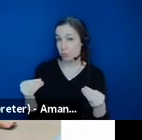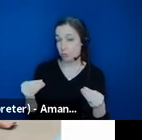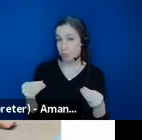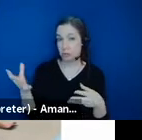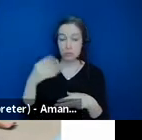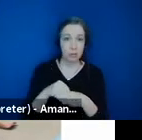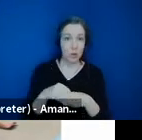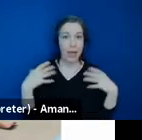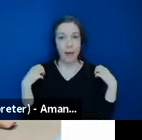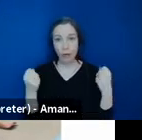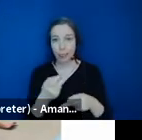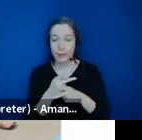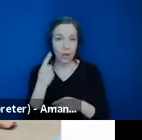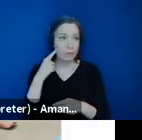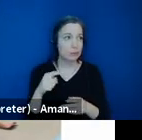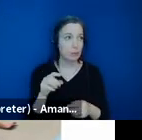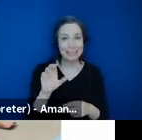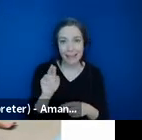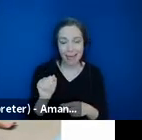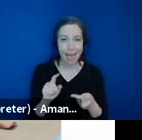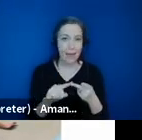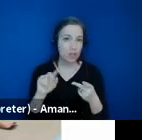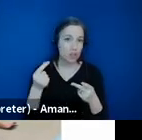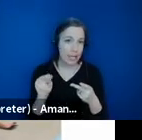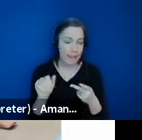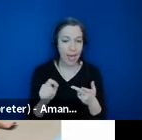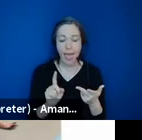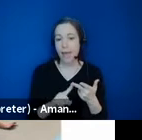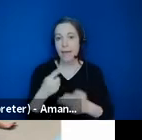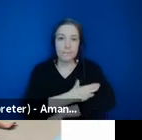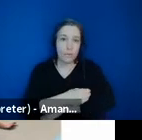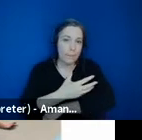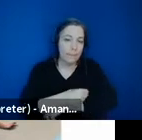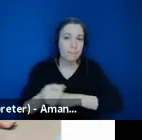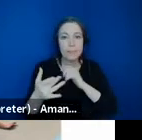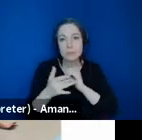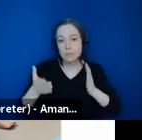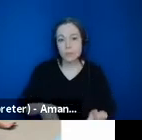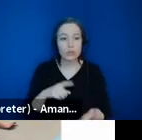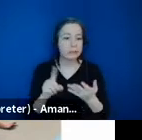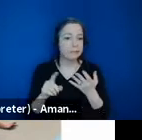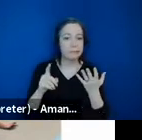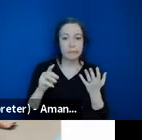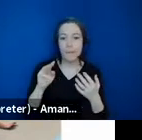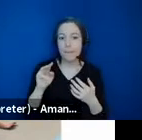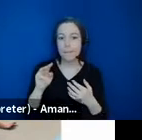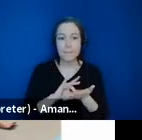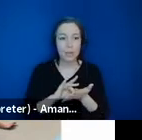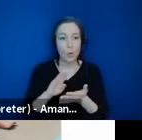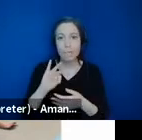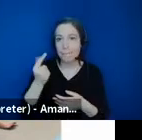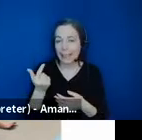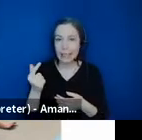CNA or GNA phlebotomy dental assisting then assistant medical building coding. We also have our